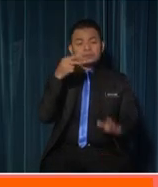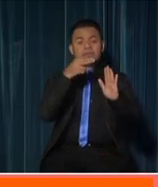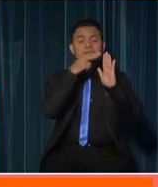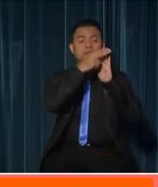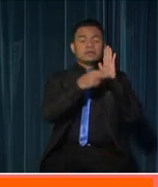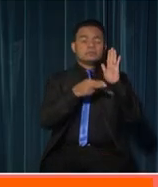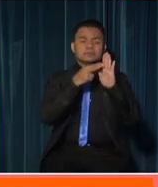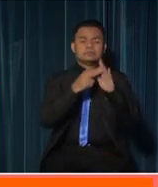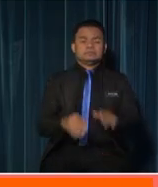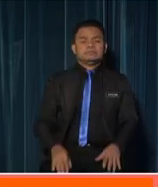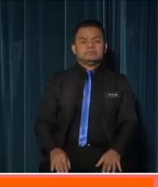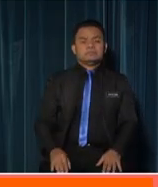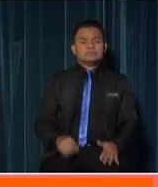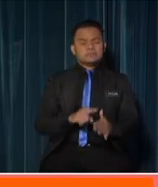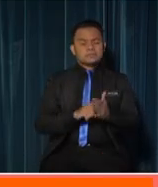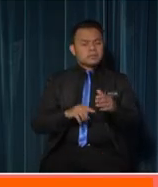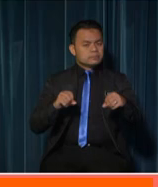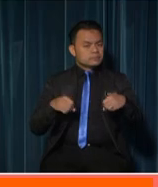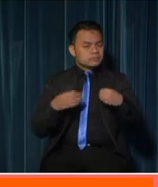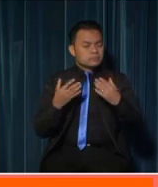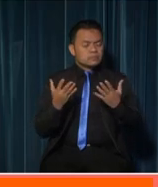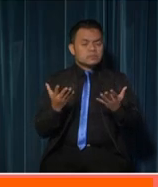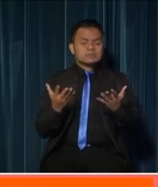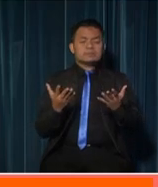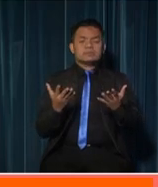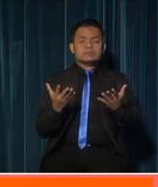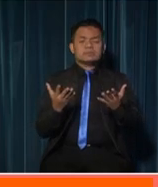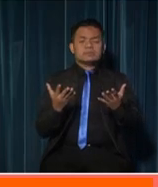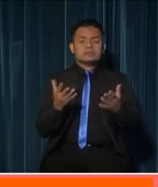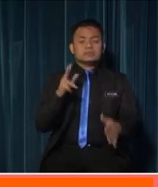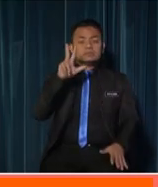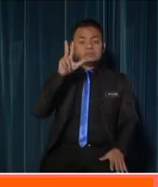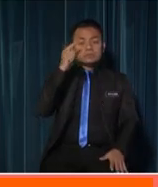What about 3/4 of an hour?